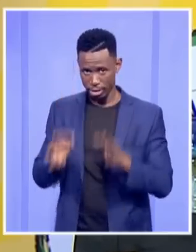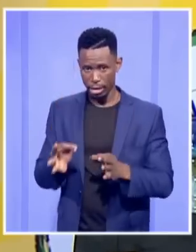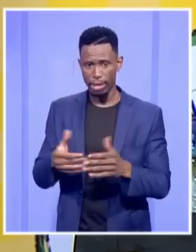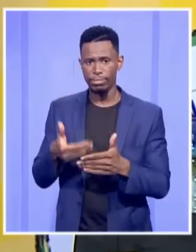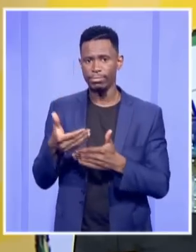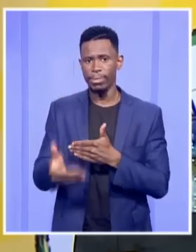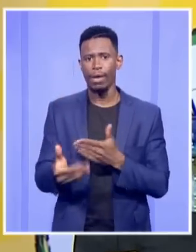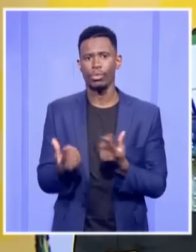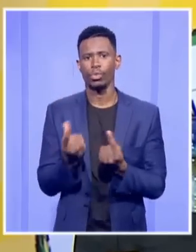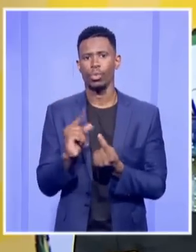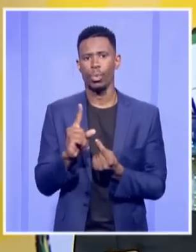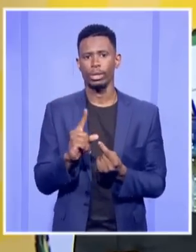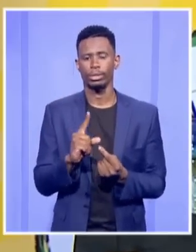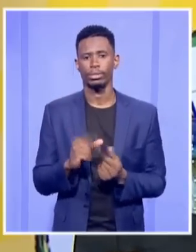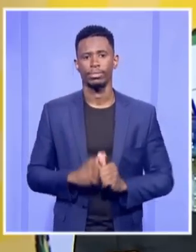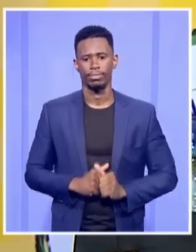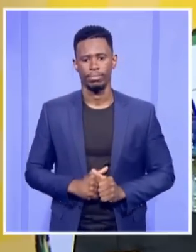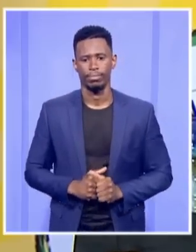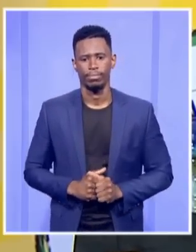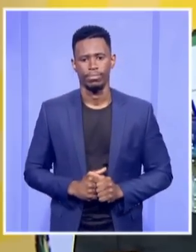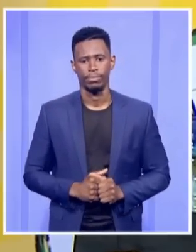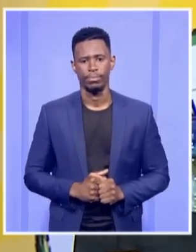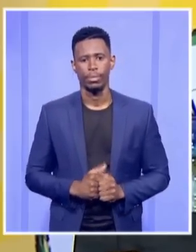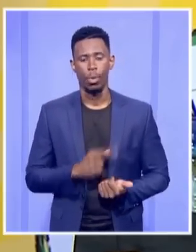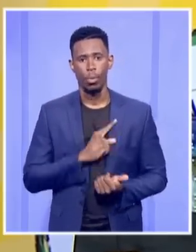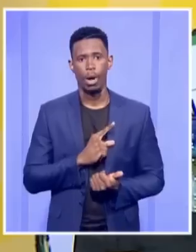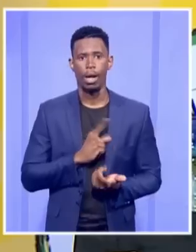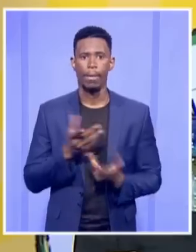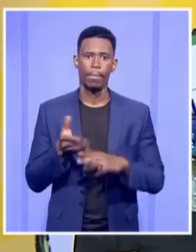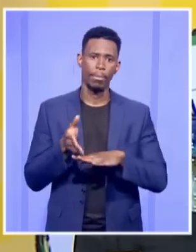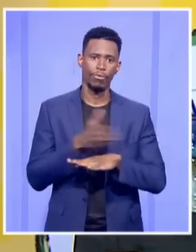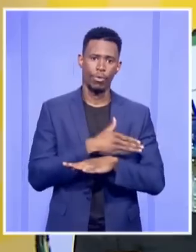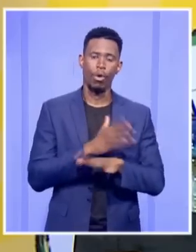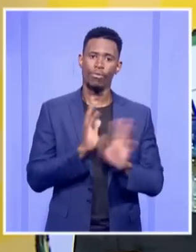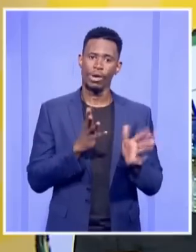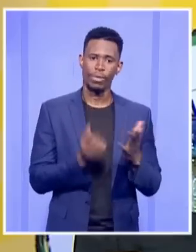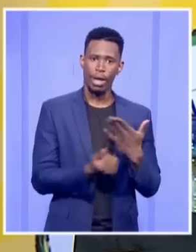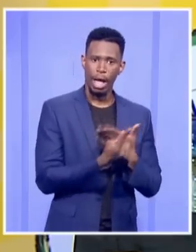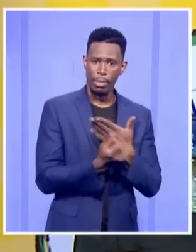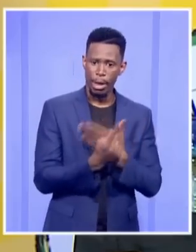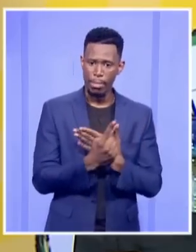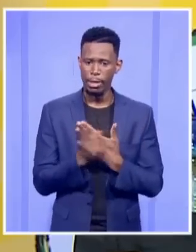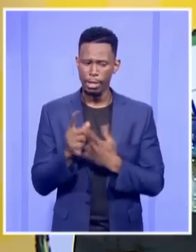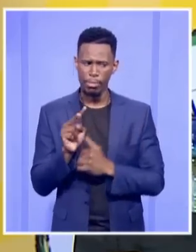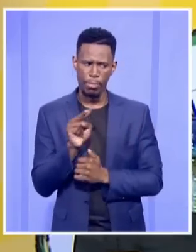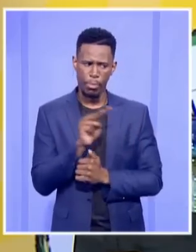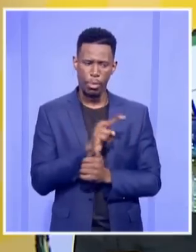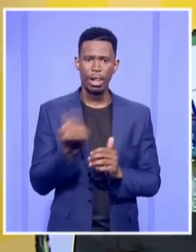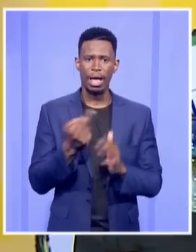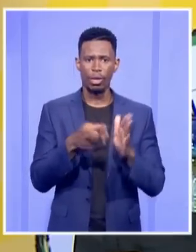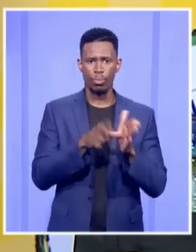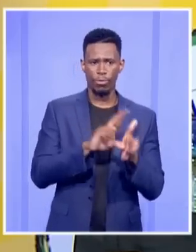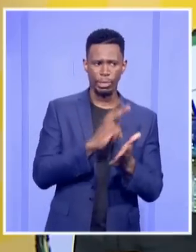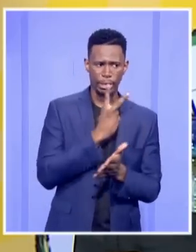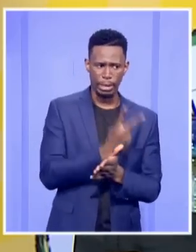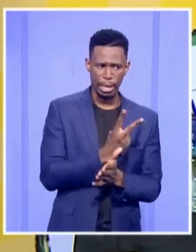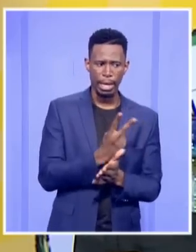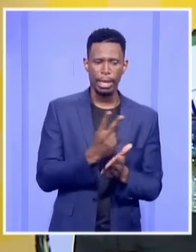cases of a similar nature that would have occurred in the past.